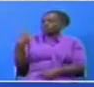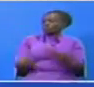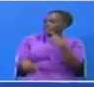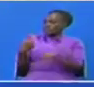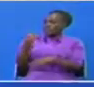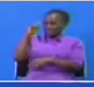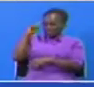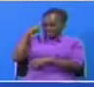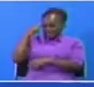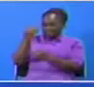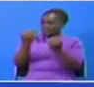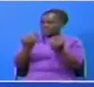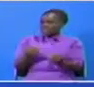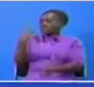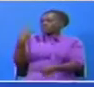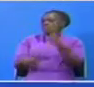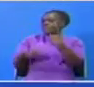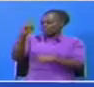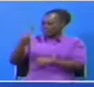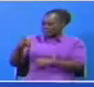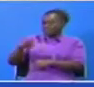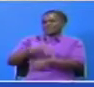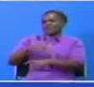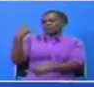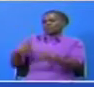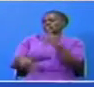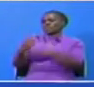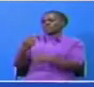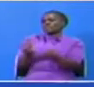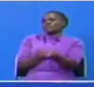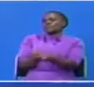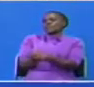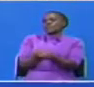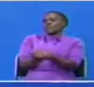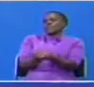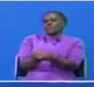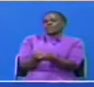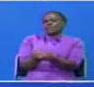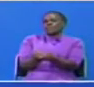think we need a win. It's a must win on Saturday against Thika.